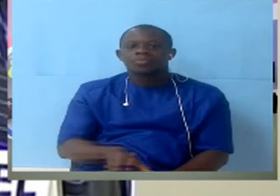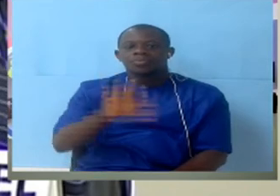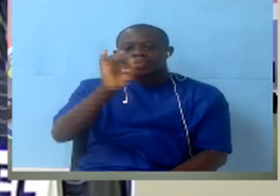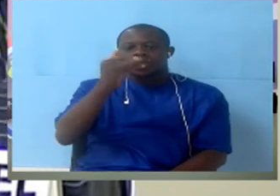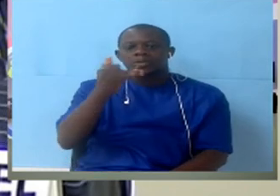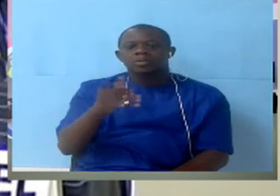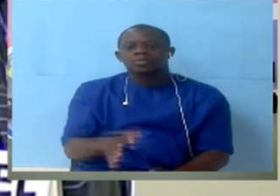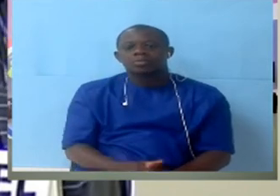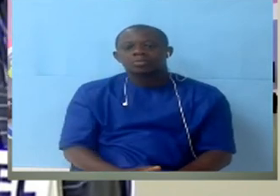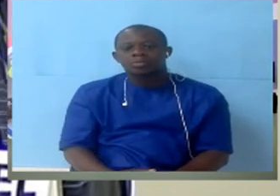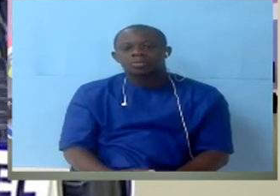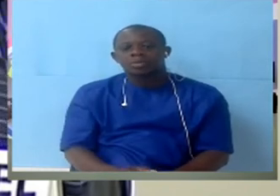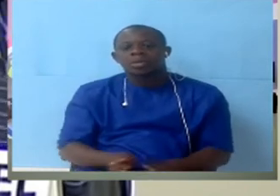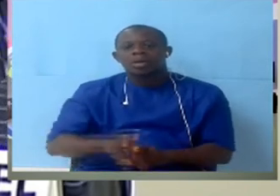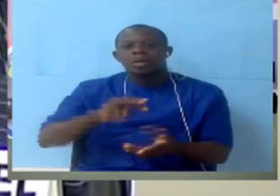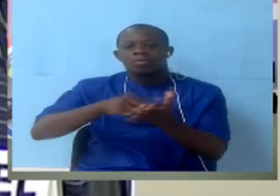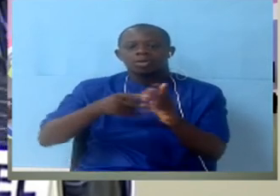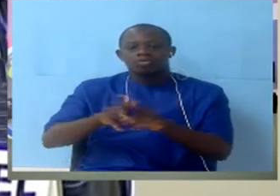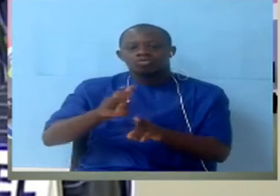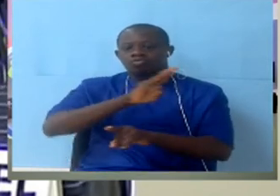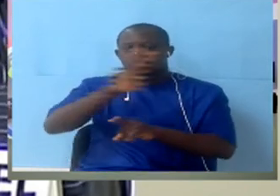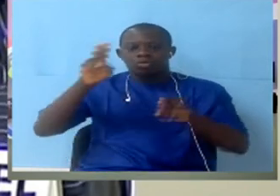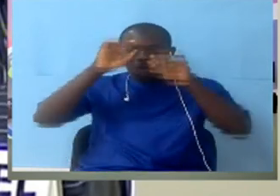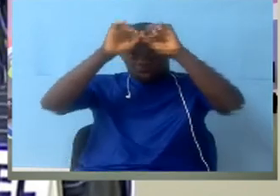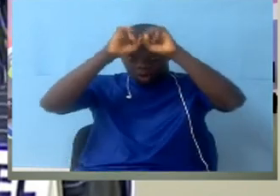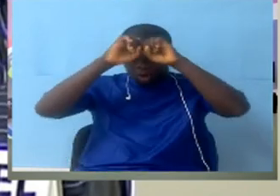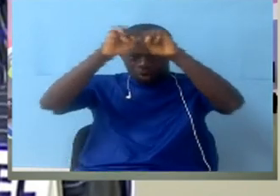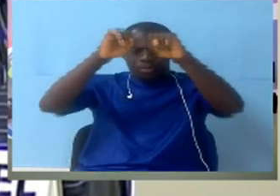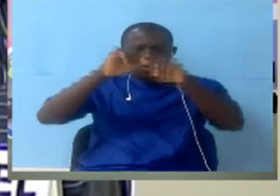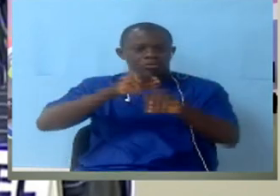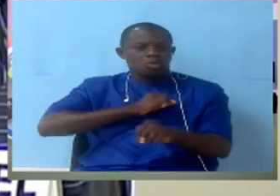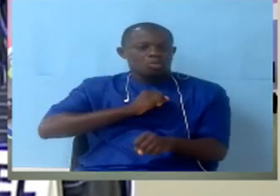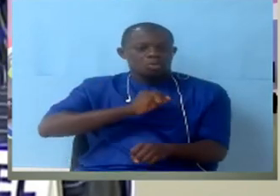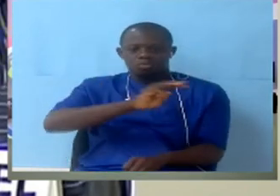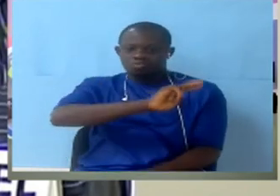Yes. It was not government property.